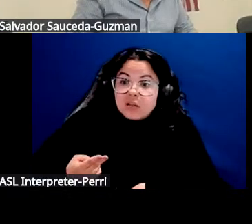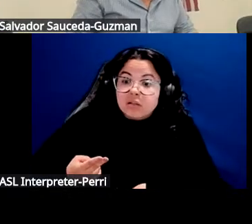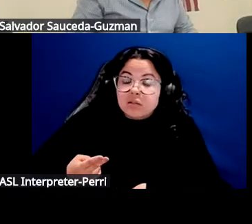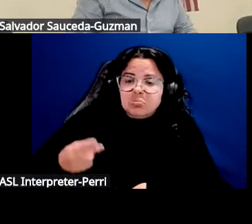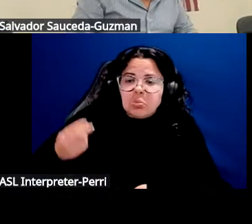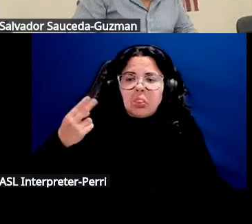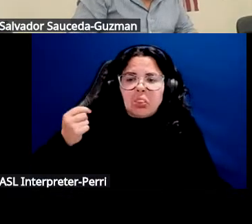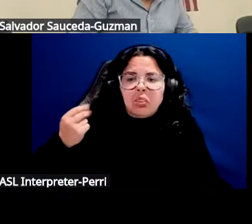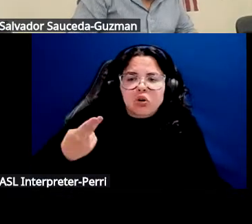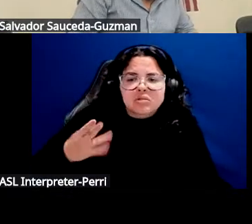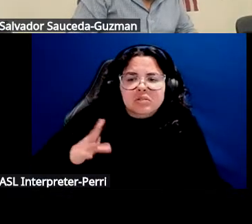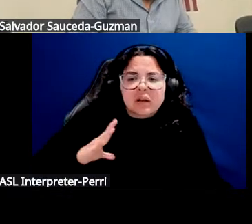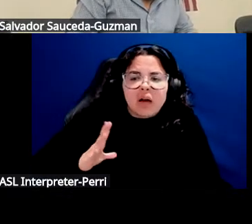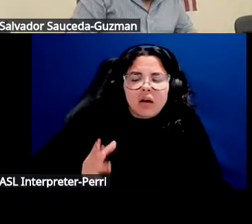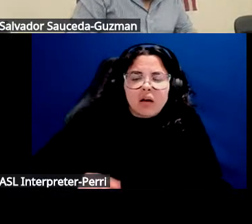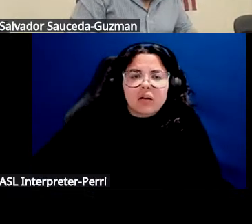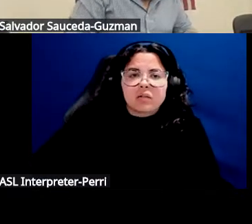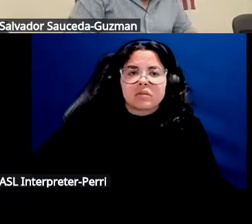Thursday would be fine.